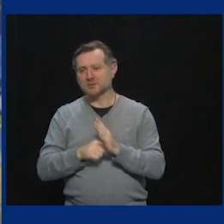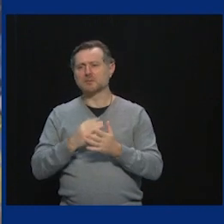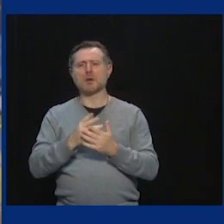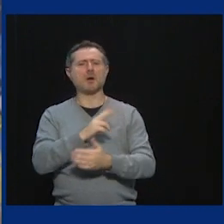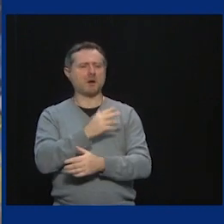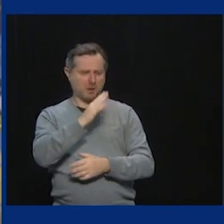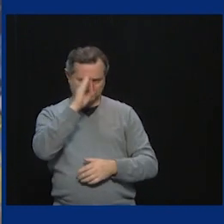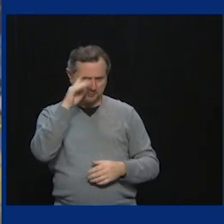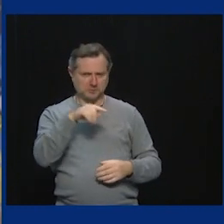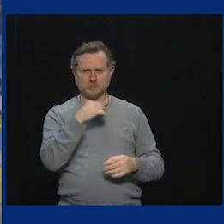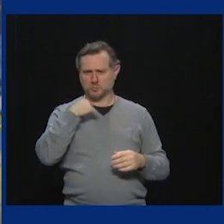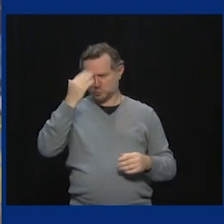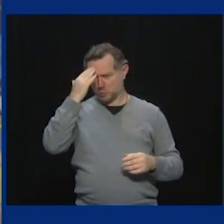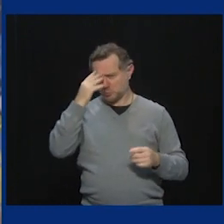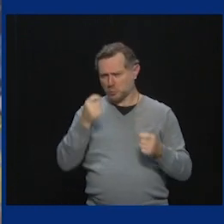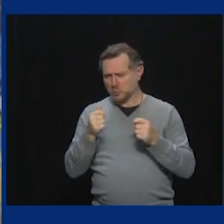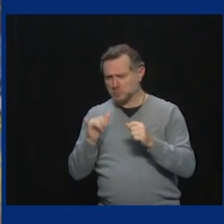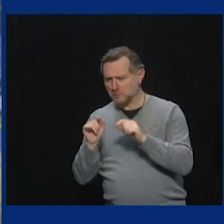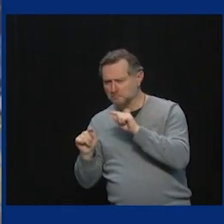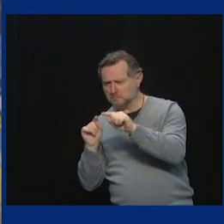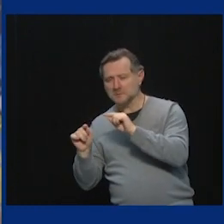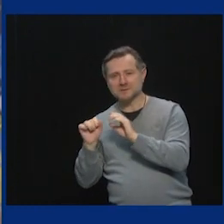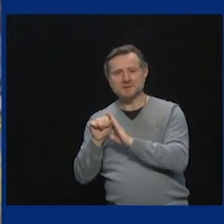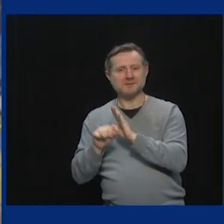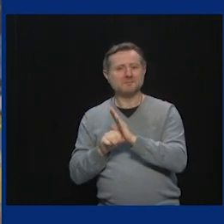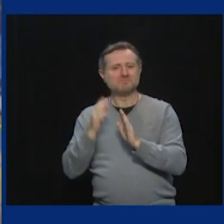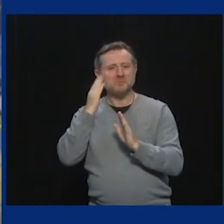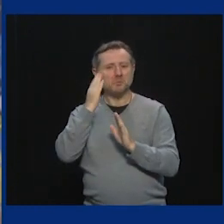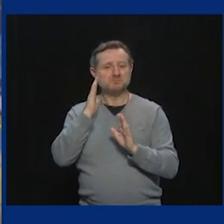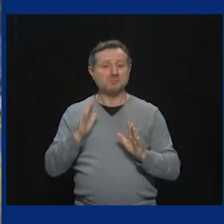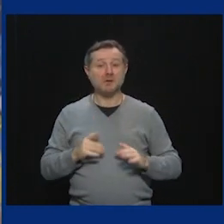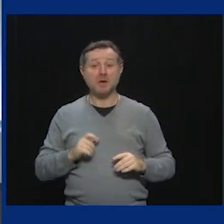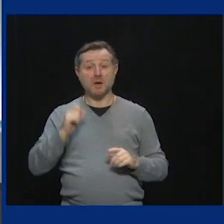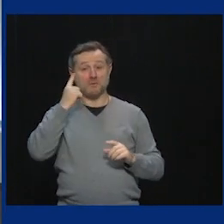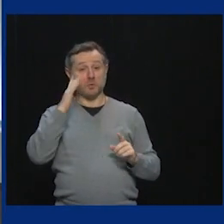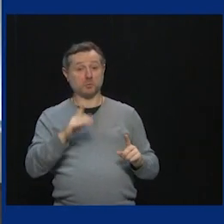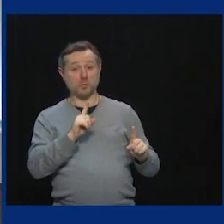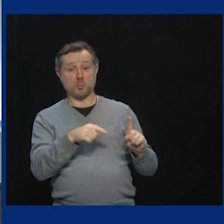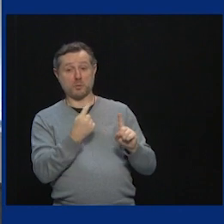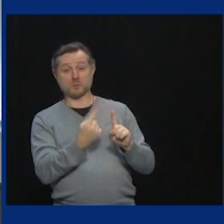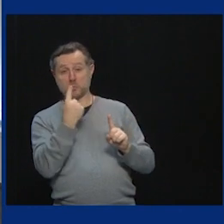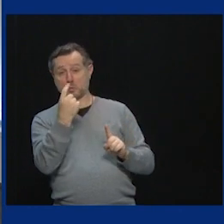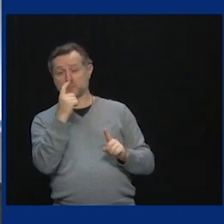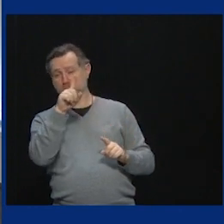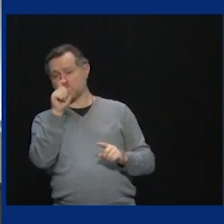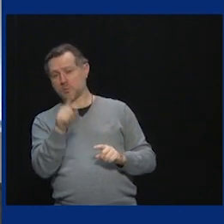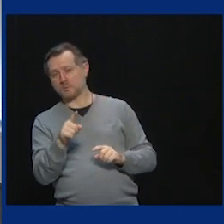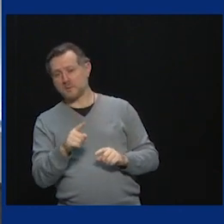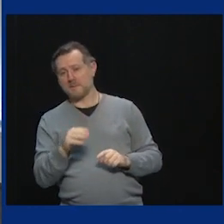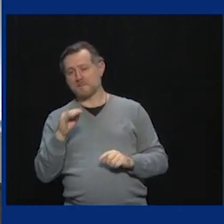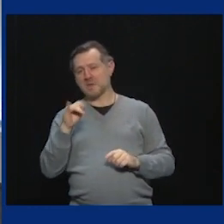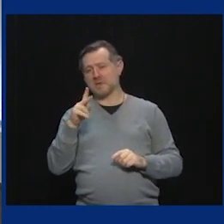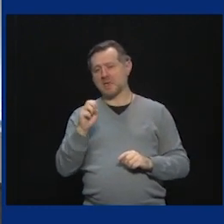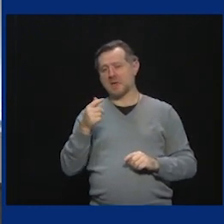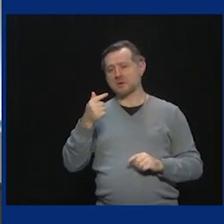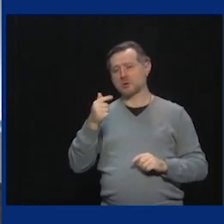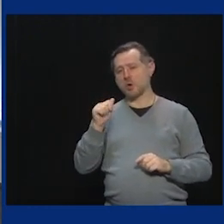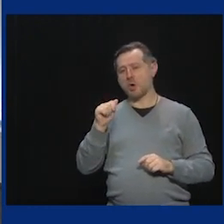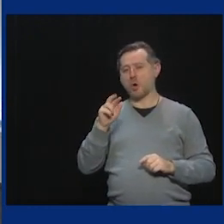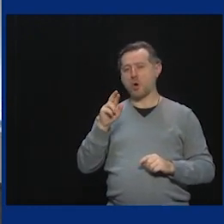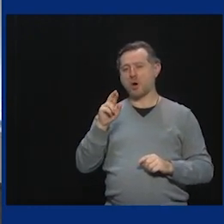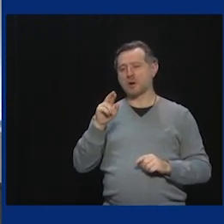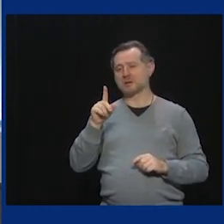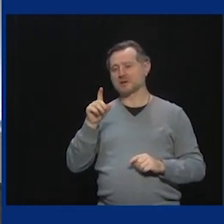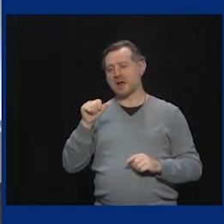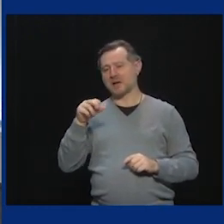Any other questions from Thank you, Zoom? Governor. We just have time for one more Zoom question. So your last question comes from Mike Gartland of the Daily News. Mike, your mic is